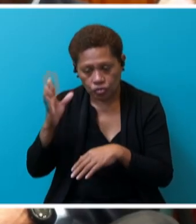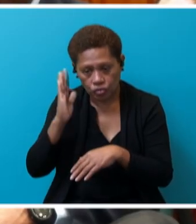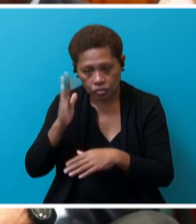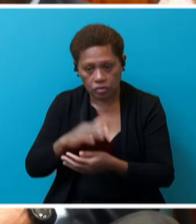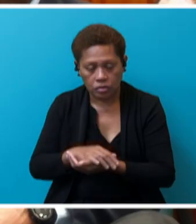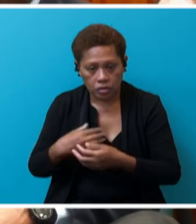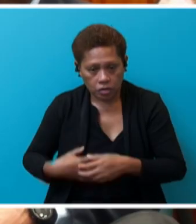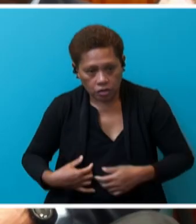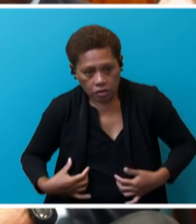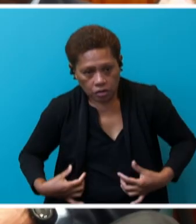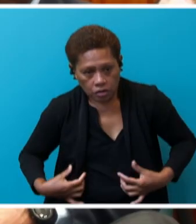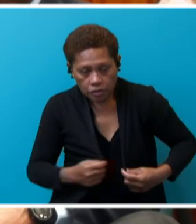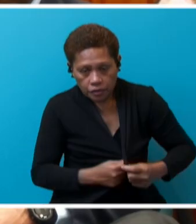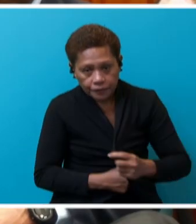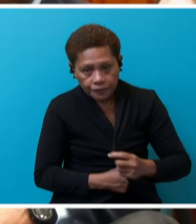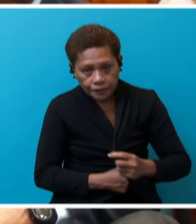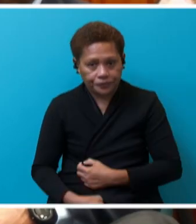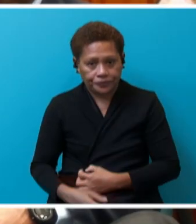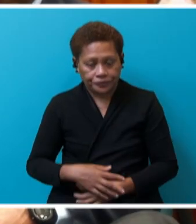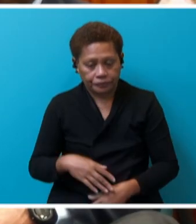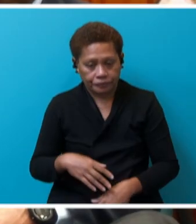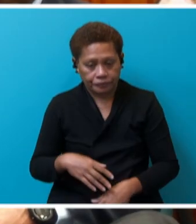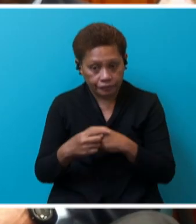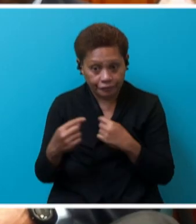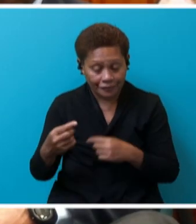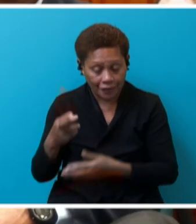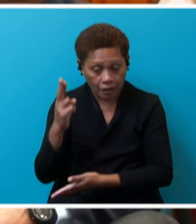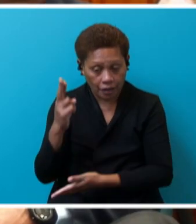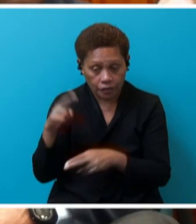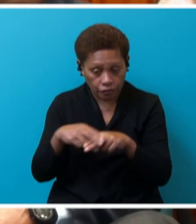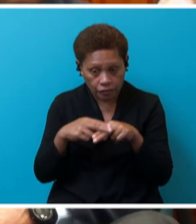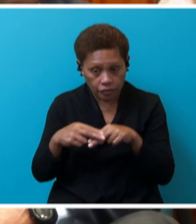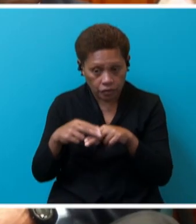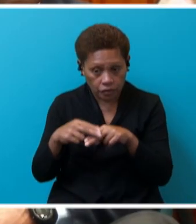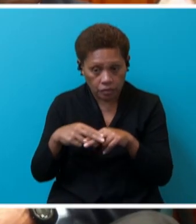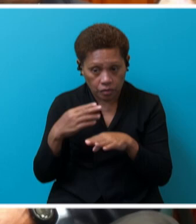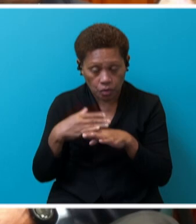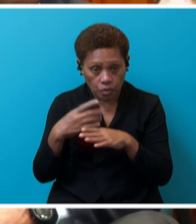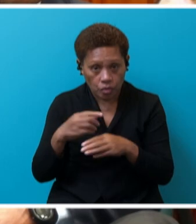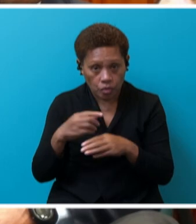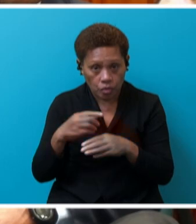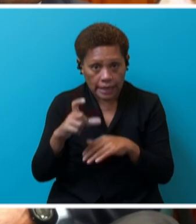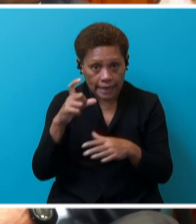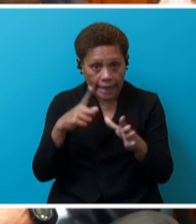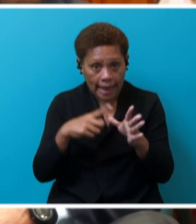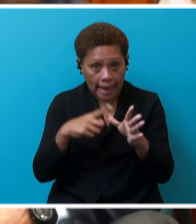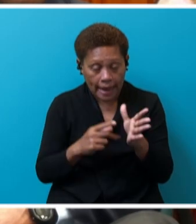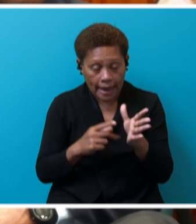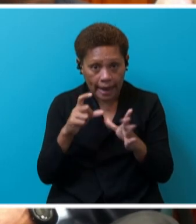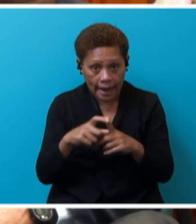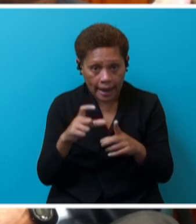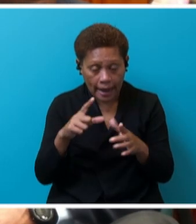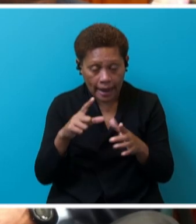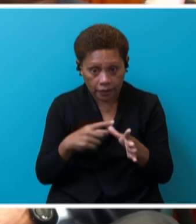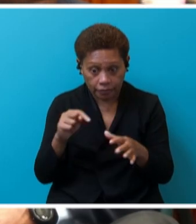have proudly represented Fiji at the International Water Association, World Water Congress and Exhibition in Canada. These platforms brought